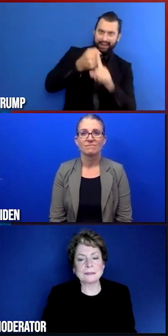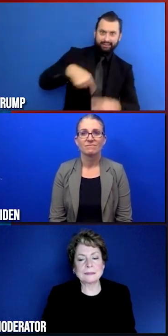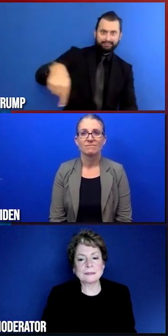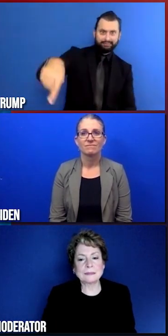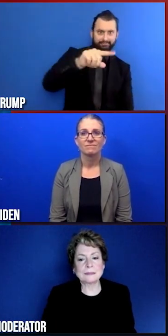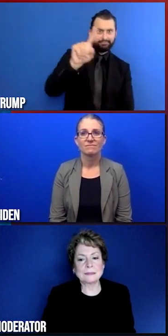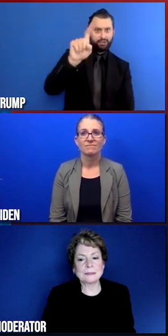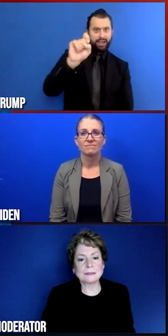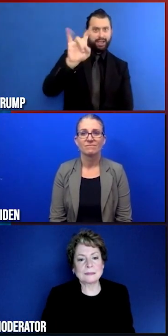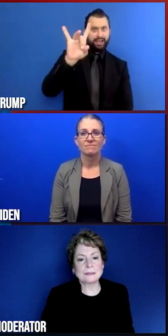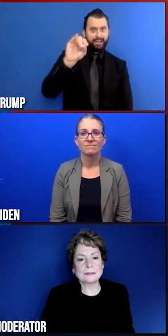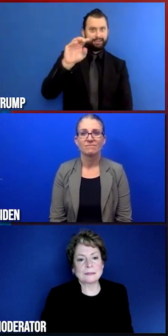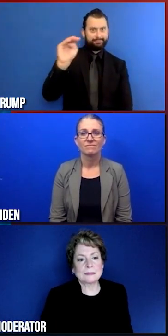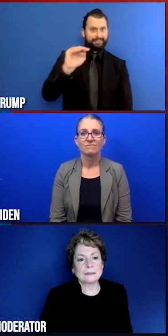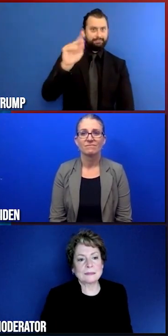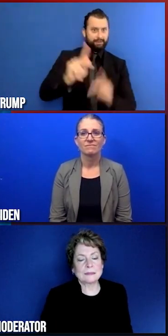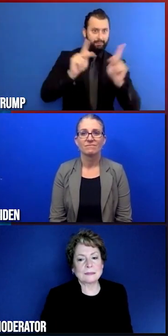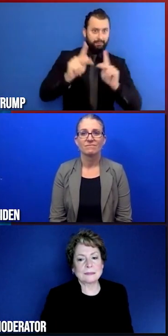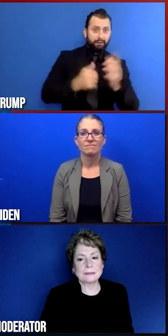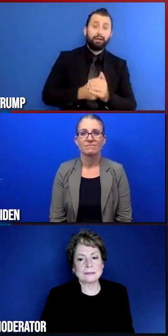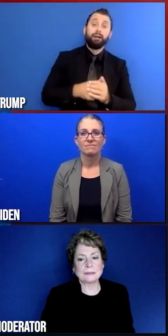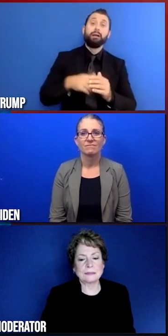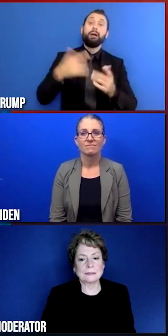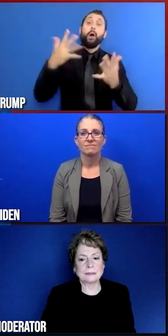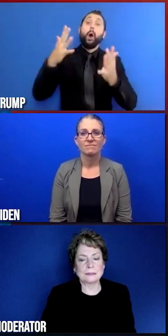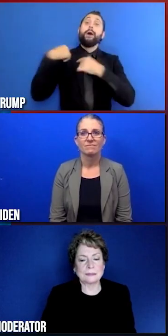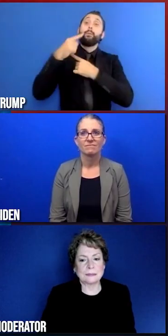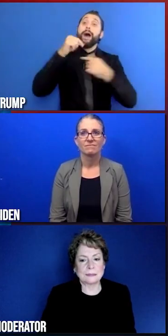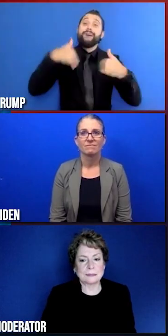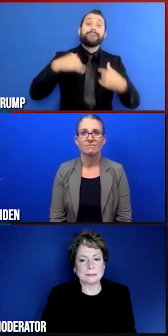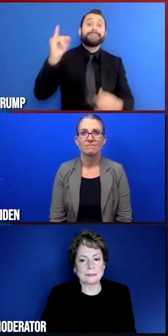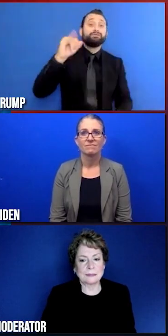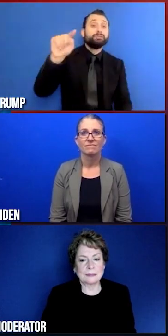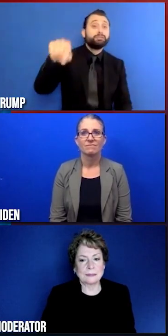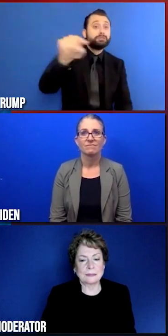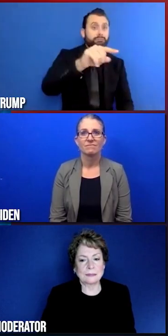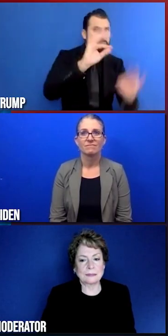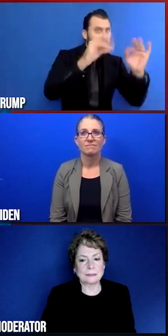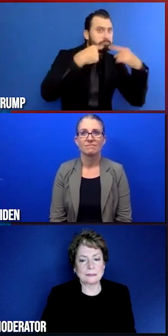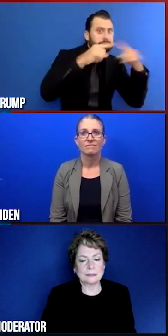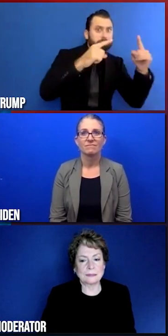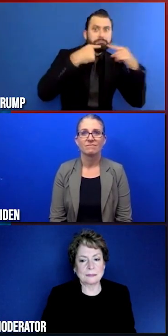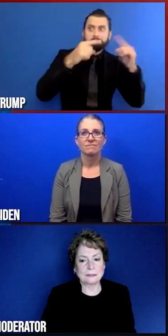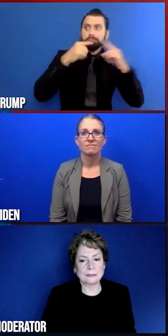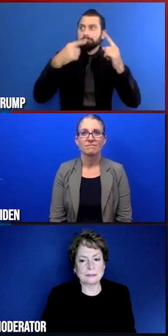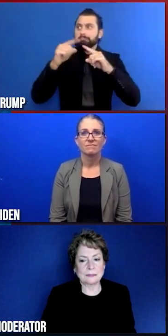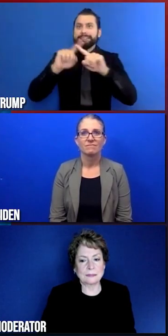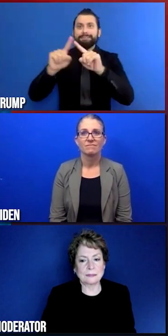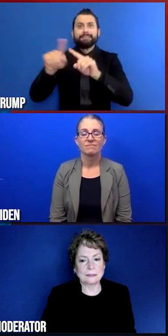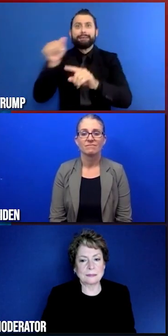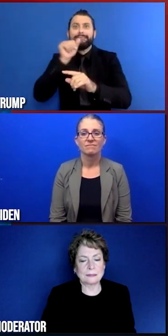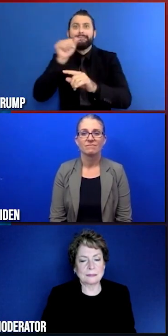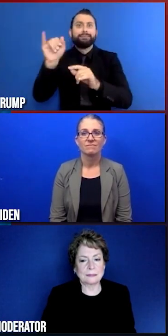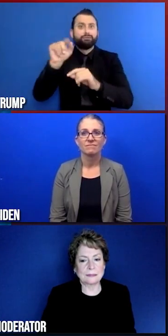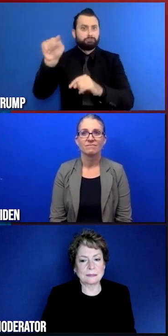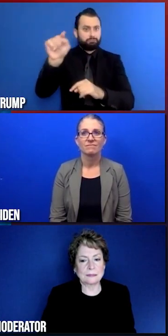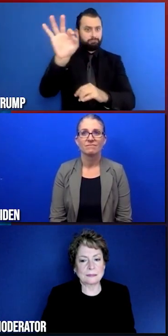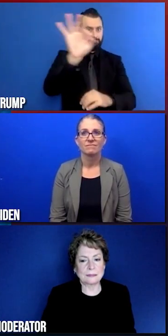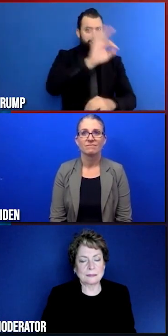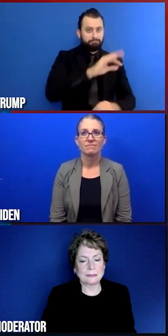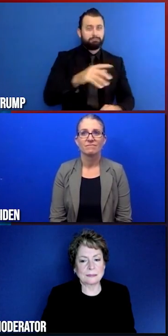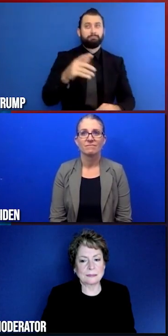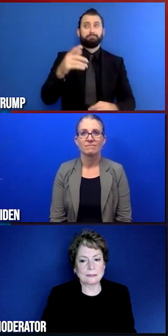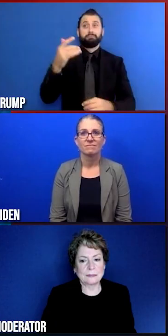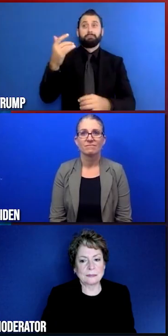talking about with Obamacare. Joe Biden is going to terminate all of those policies. These are people that love their health care, people that have